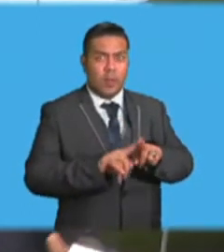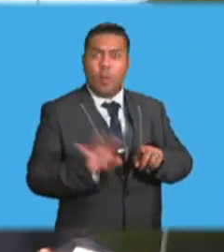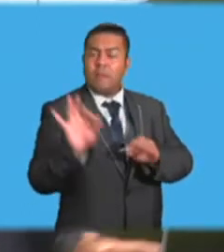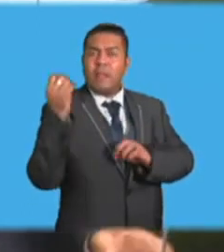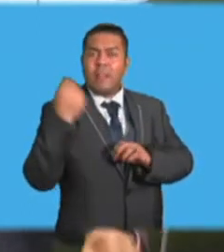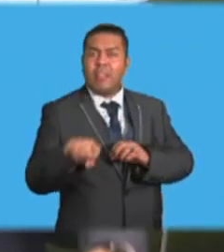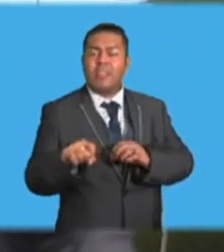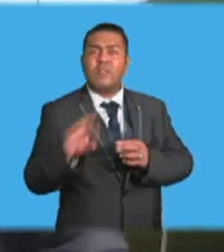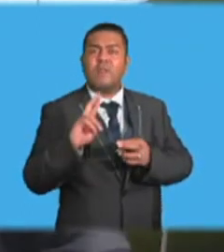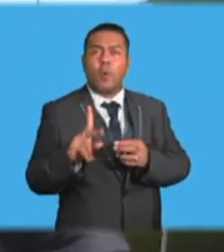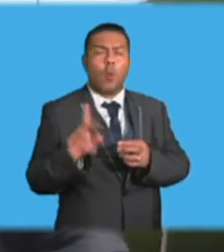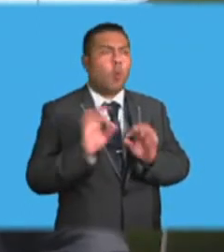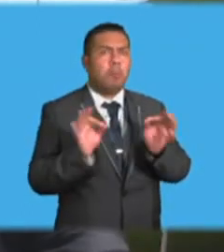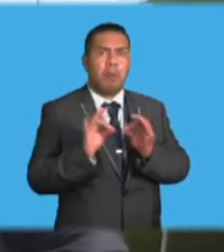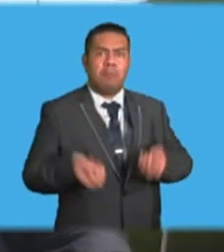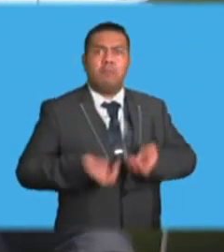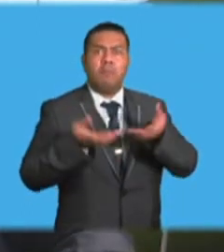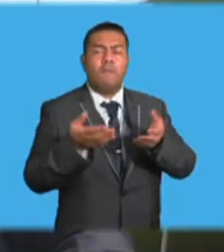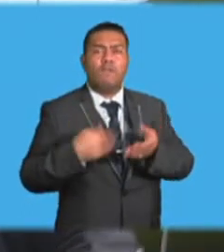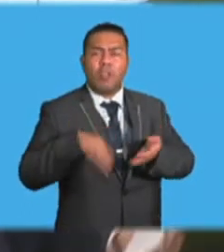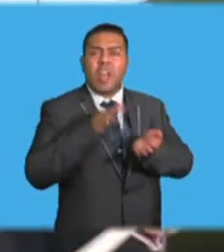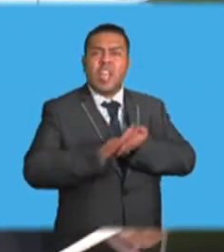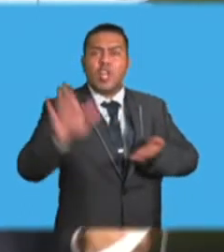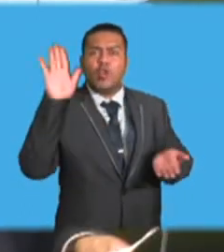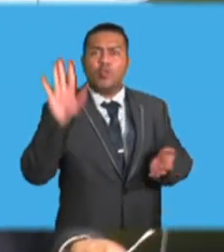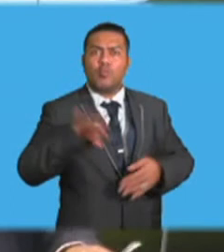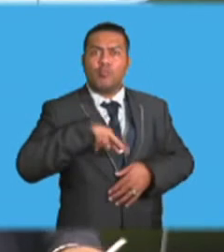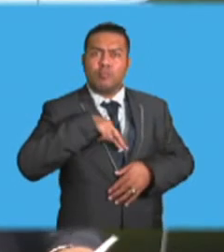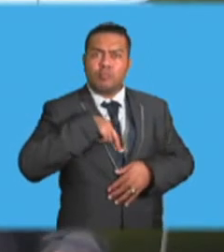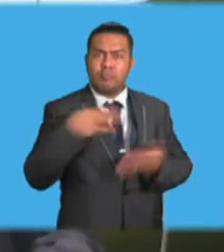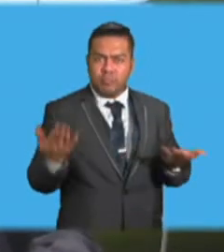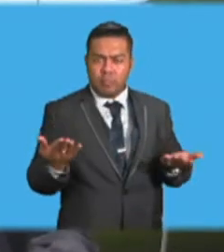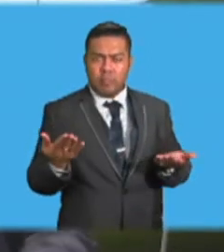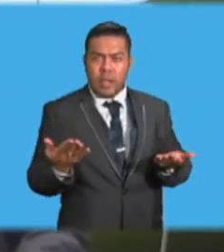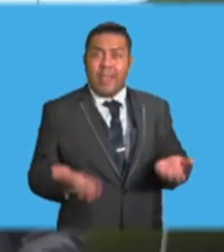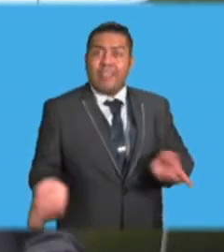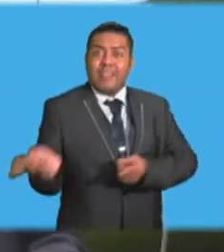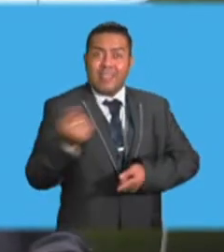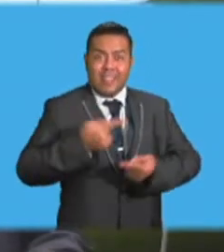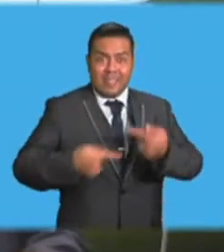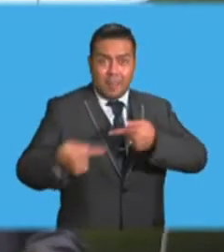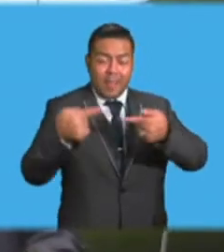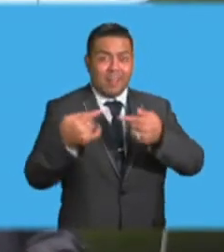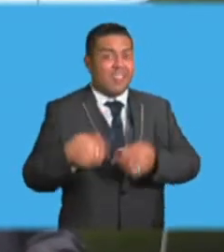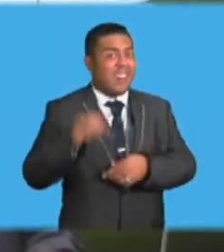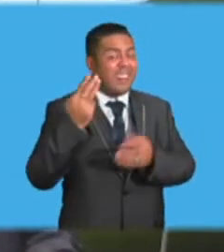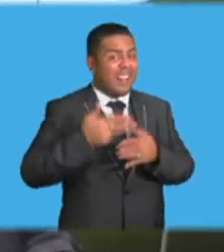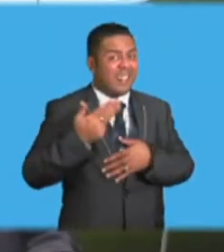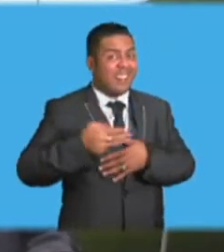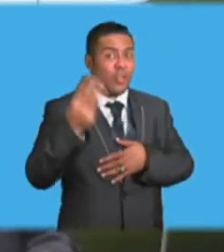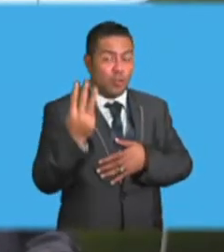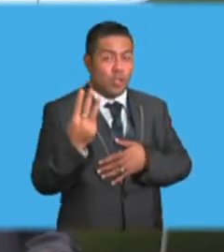no earmarked ghats for religious offerings for the Hindu faith." And again, Madam Speaker, during the debate on the 1993 Appropriation